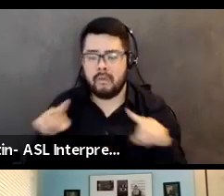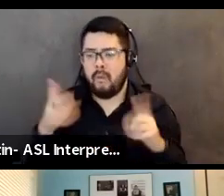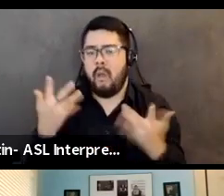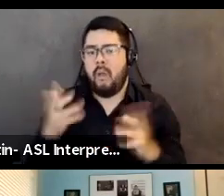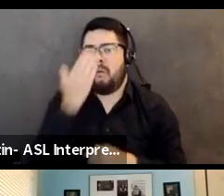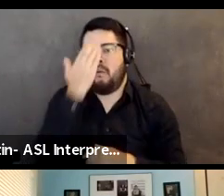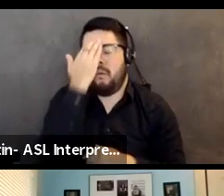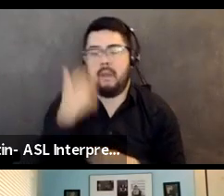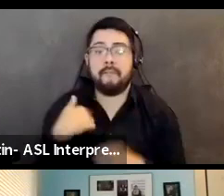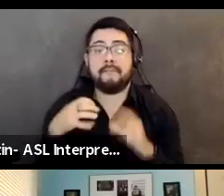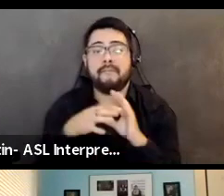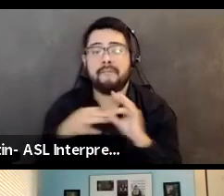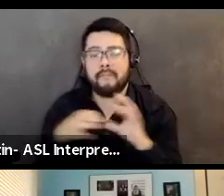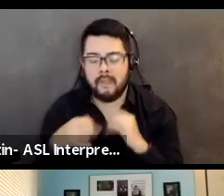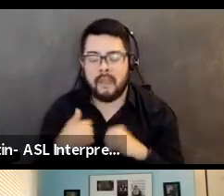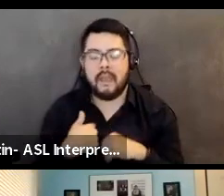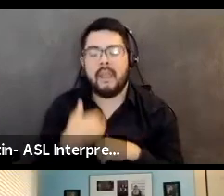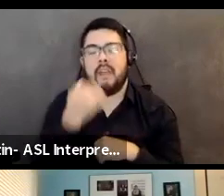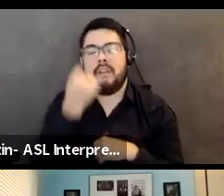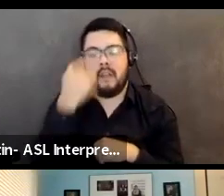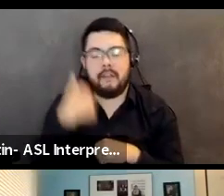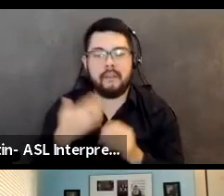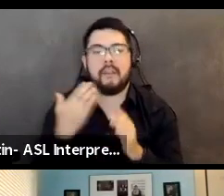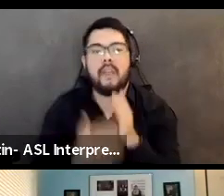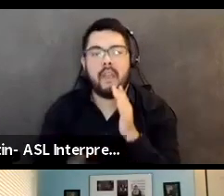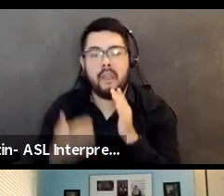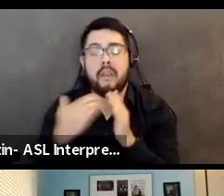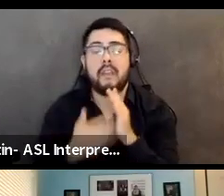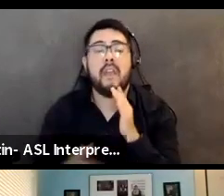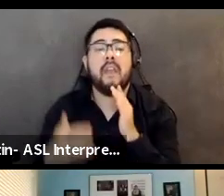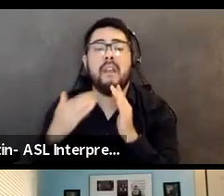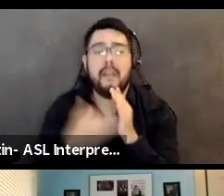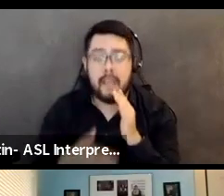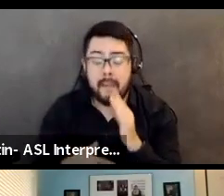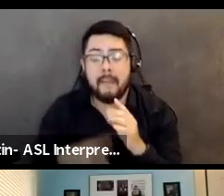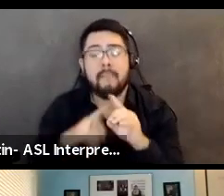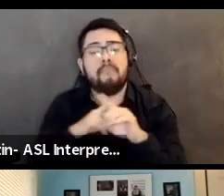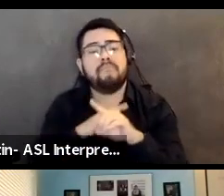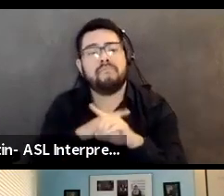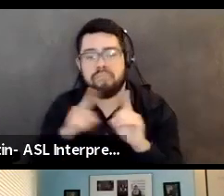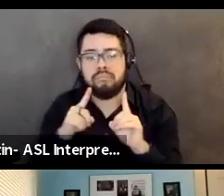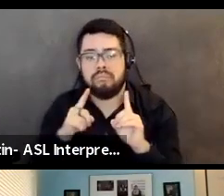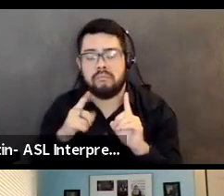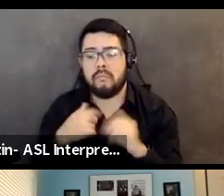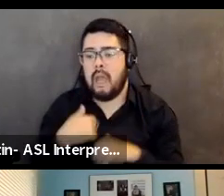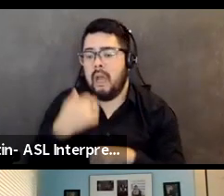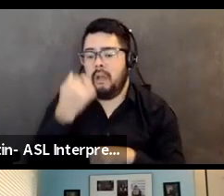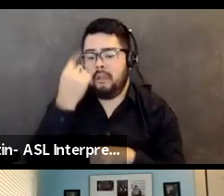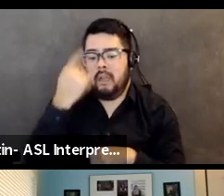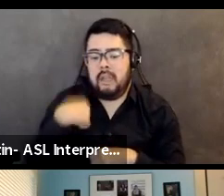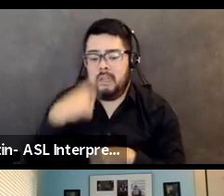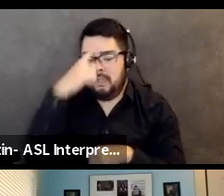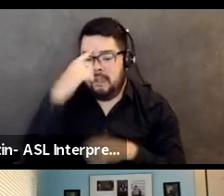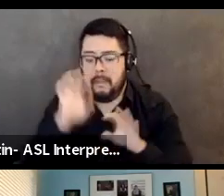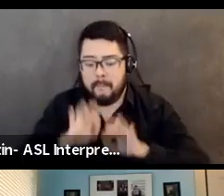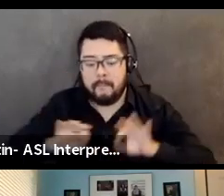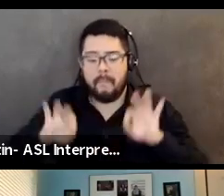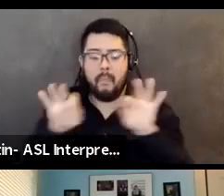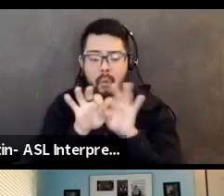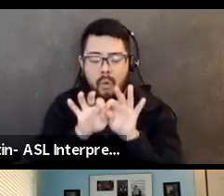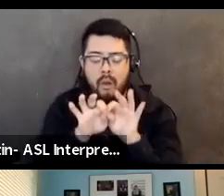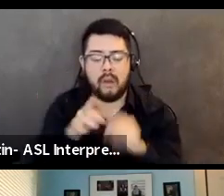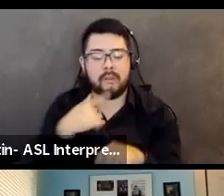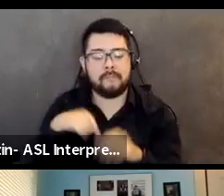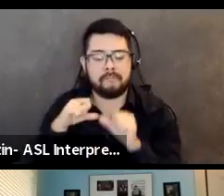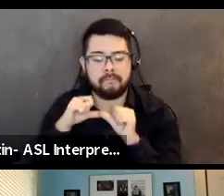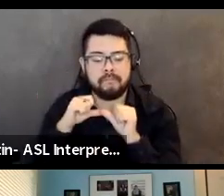this and i sound like a broken record but i think this is key to um you know to to keep very